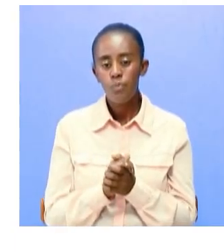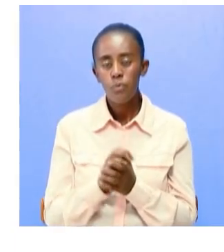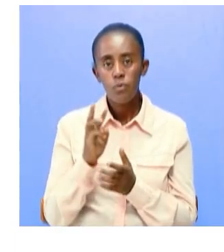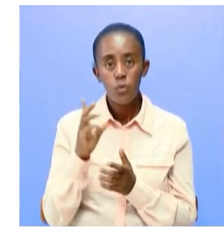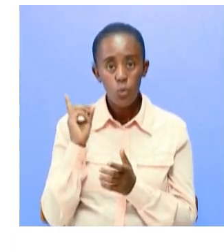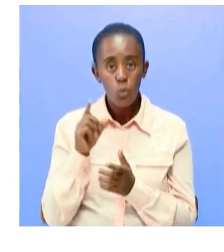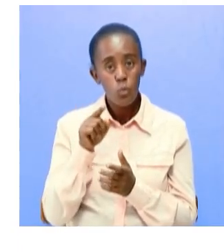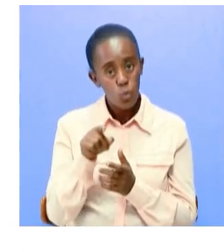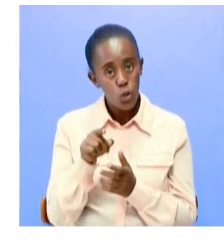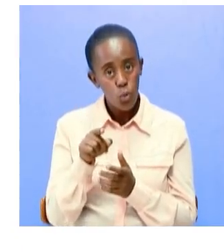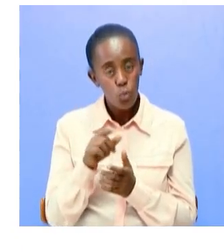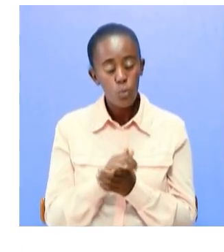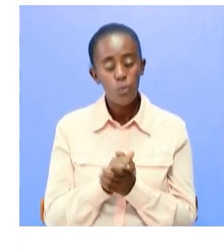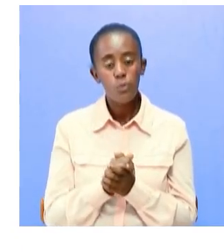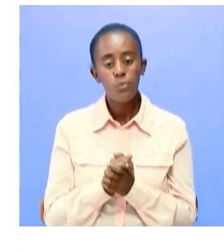Would you